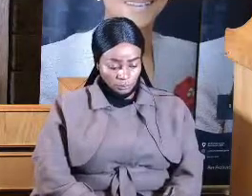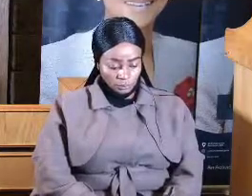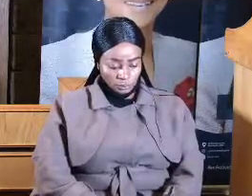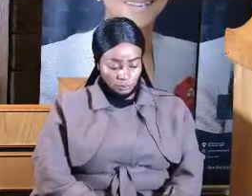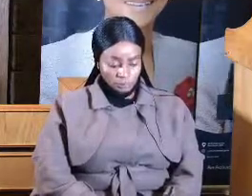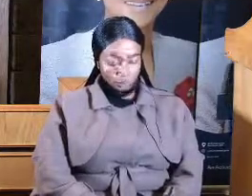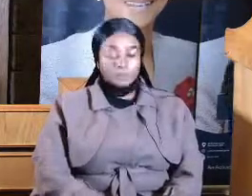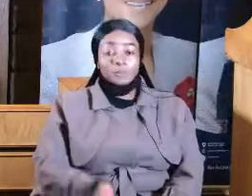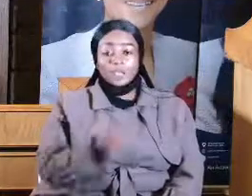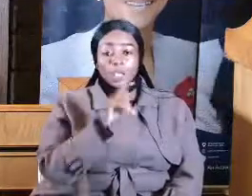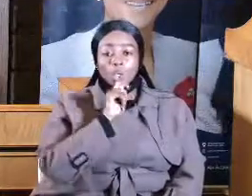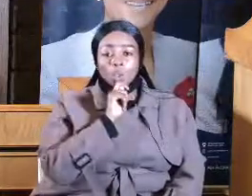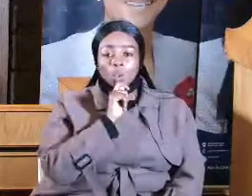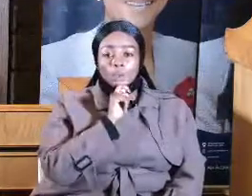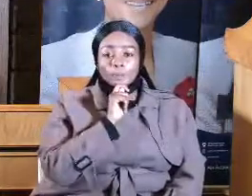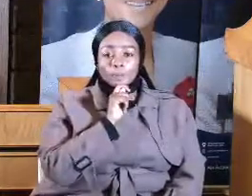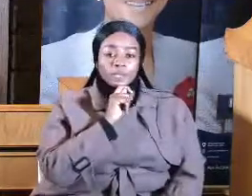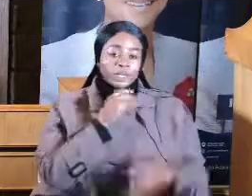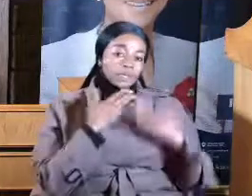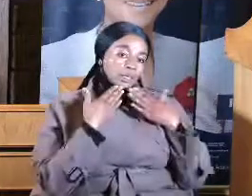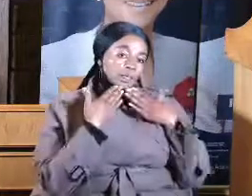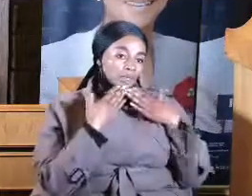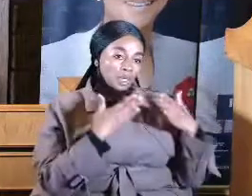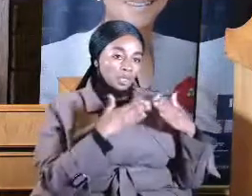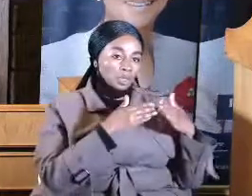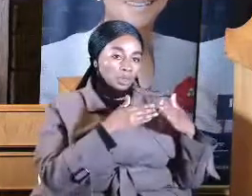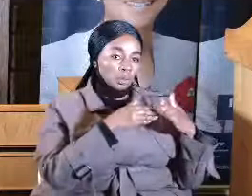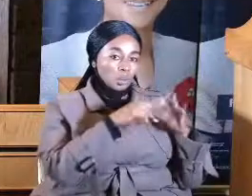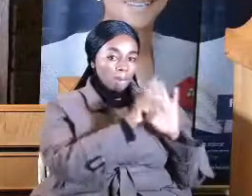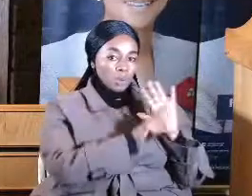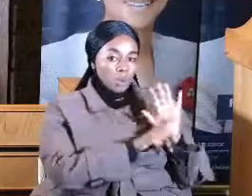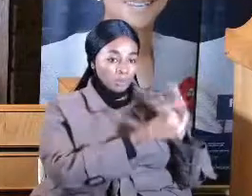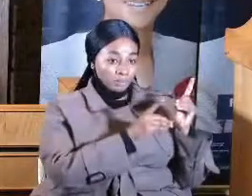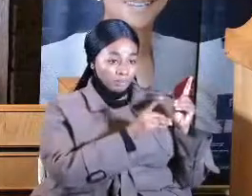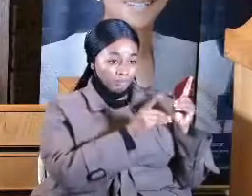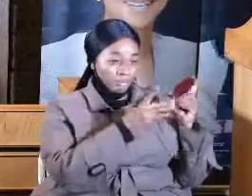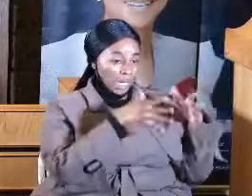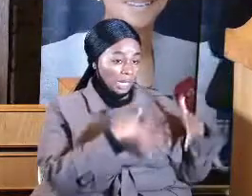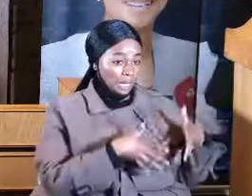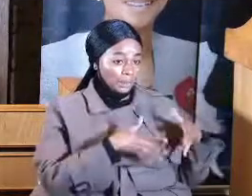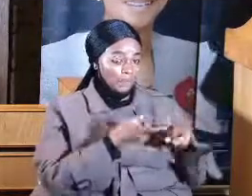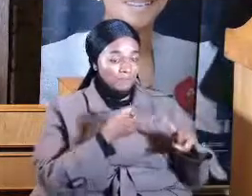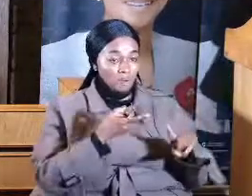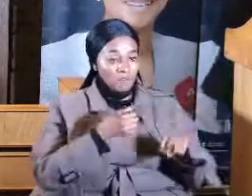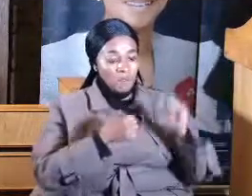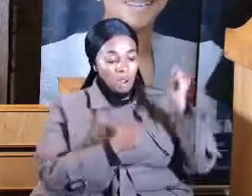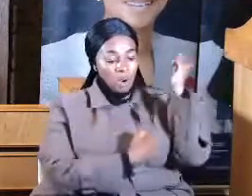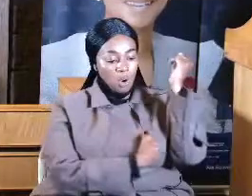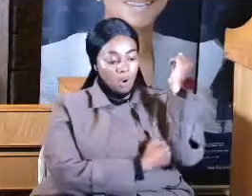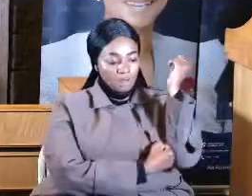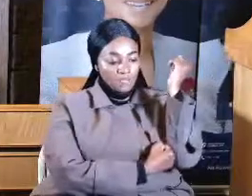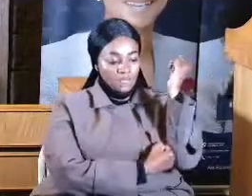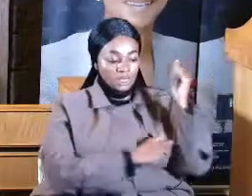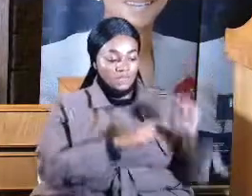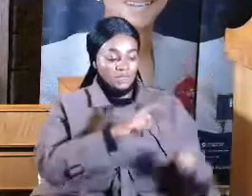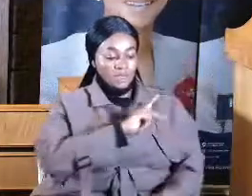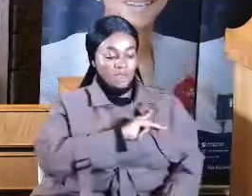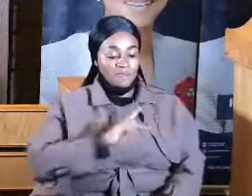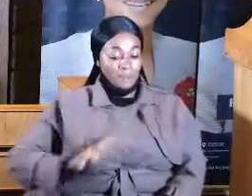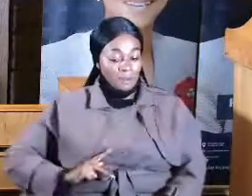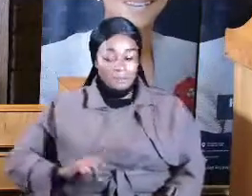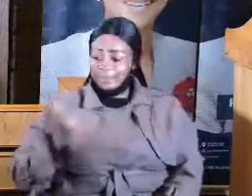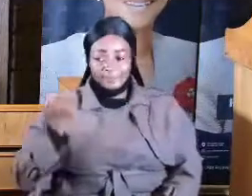Good morning. Thank you, Program Director from Office of the Premier, not the Speaker. Thank you.